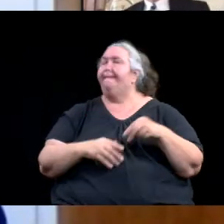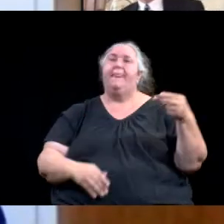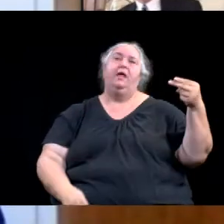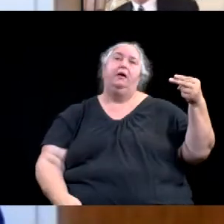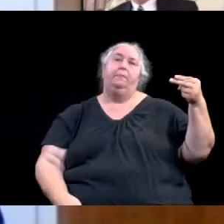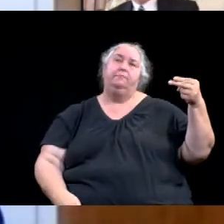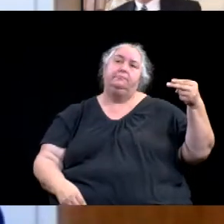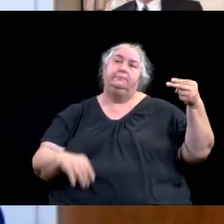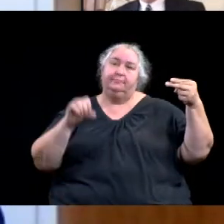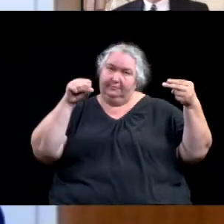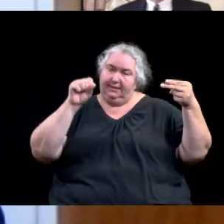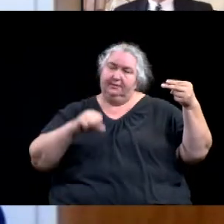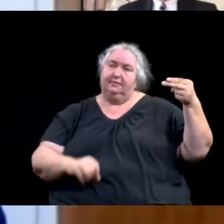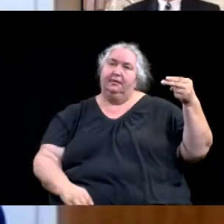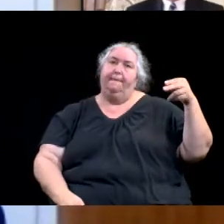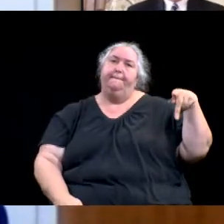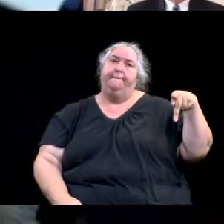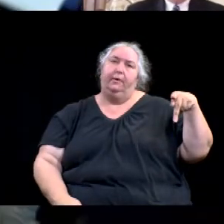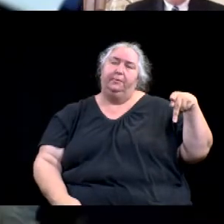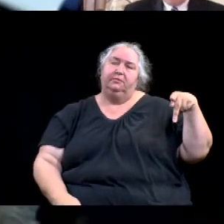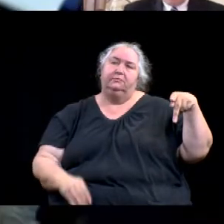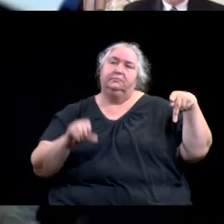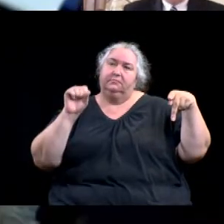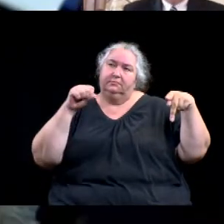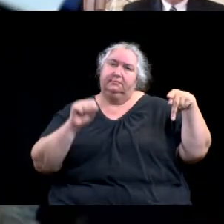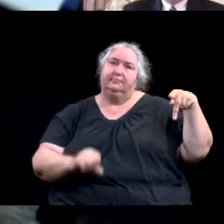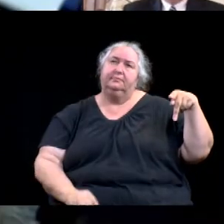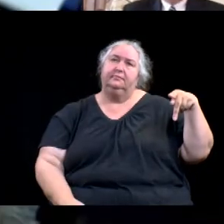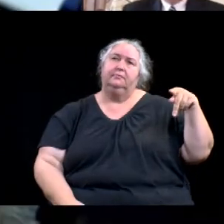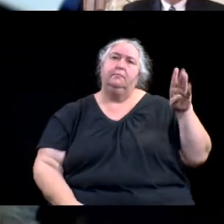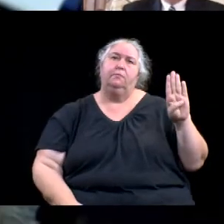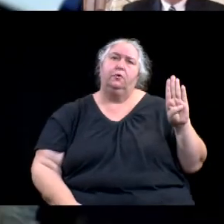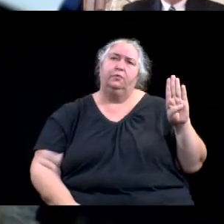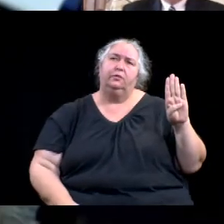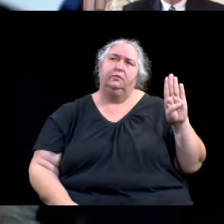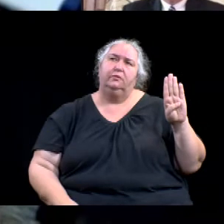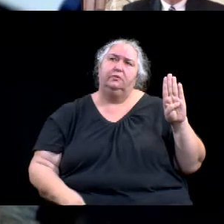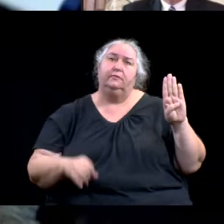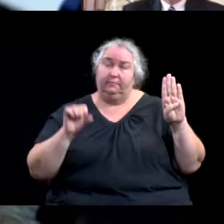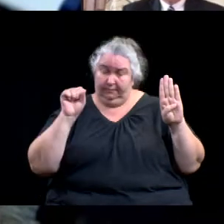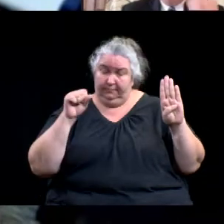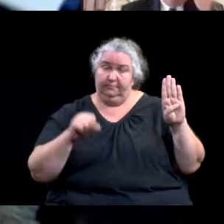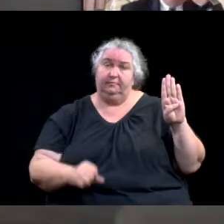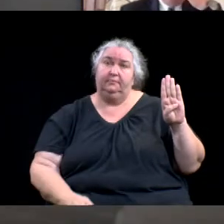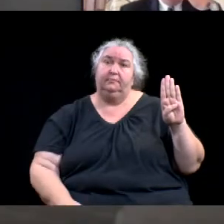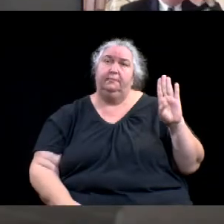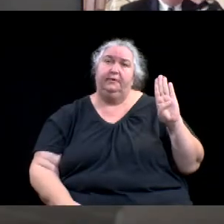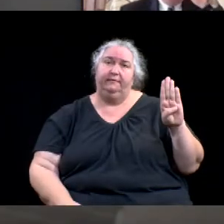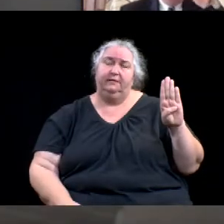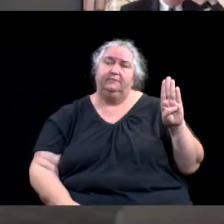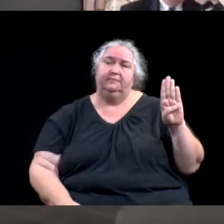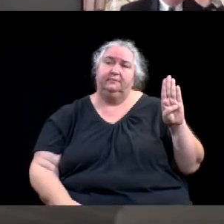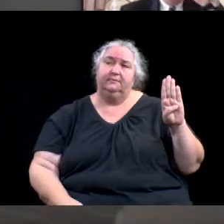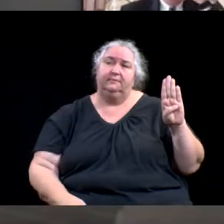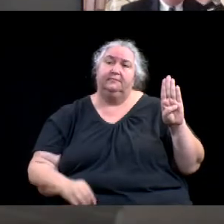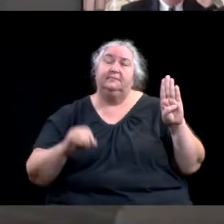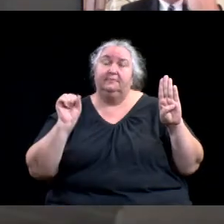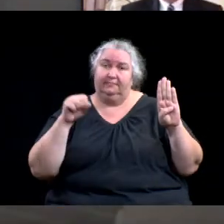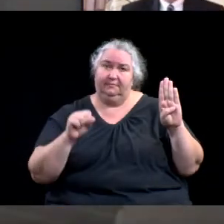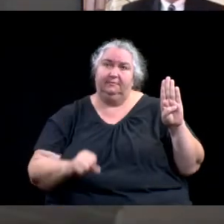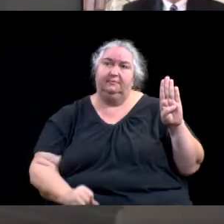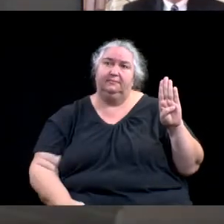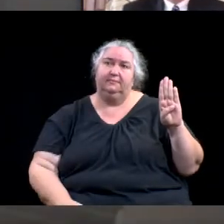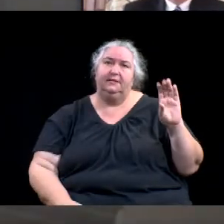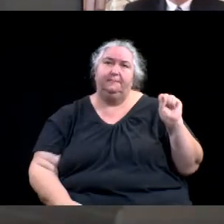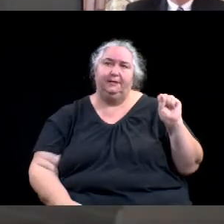Fairfield? Yes. Sabido? Yes. Meek? Yes, that motion carries. And we will